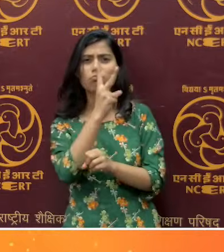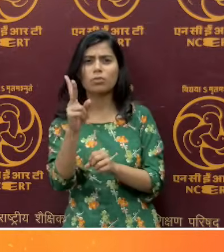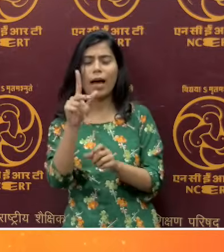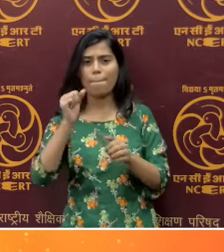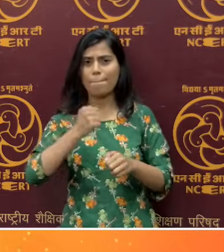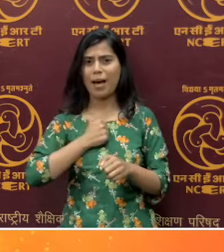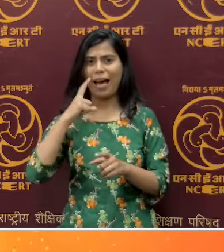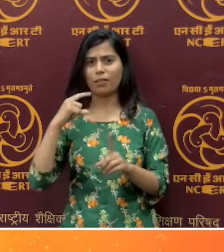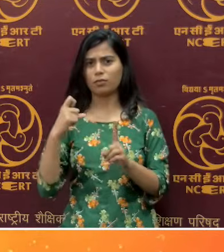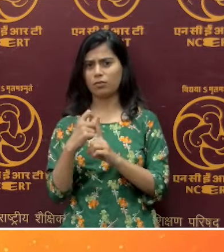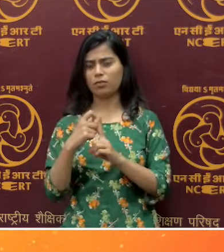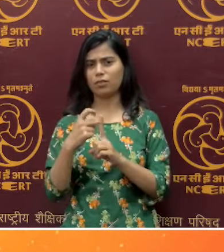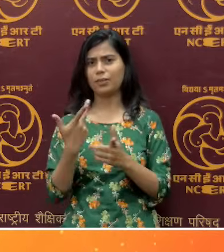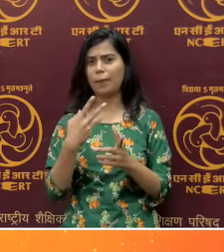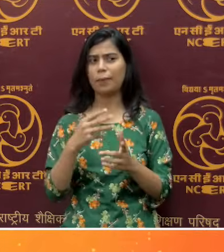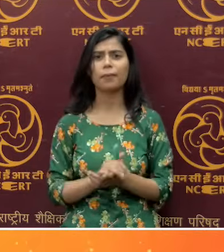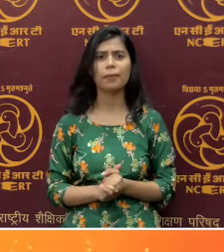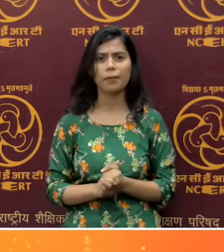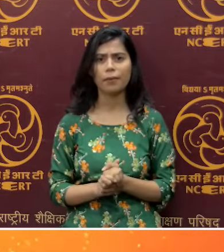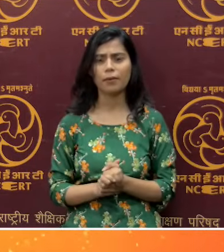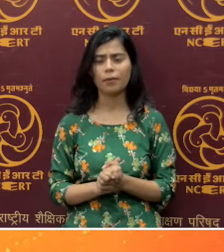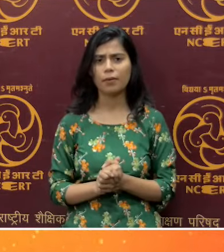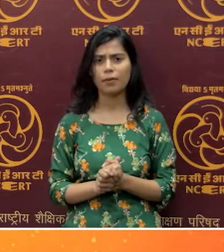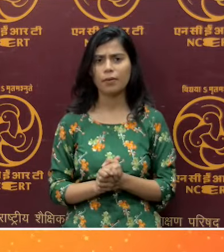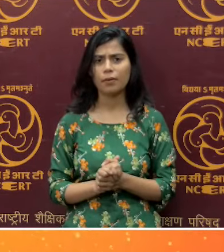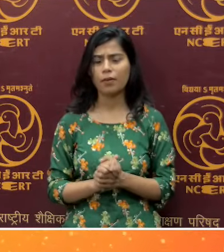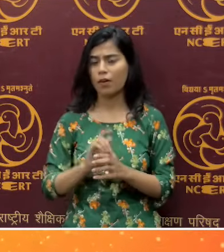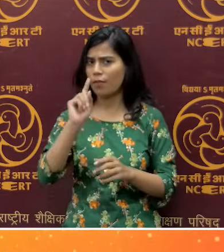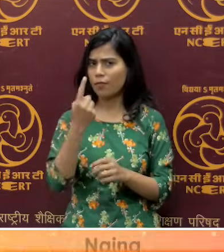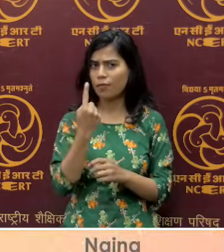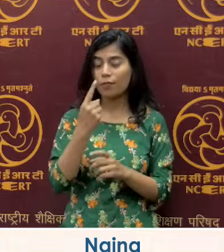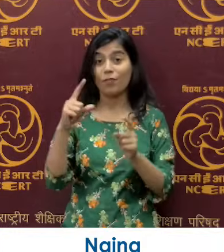will be landed to the dashboard screen of the teacher. So